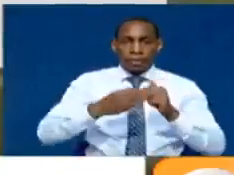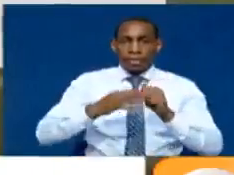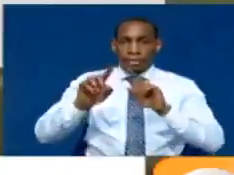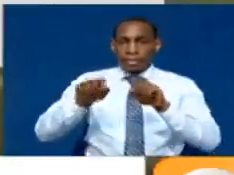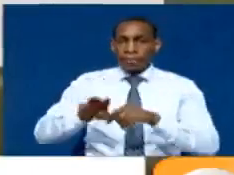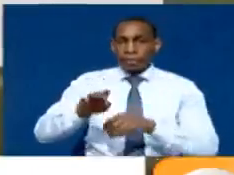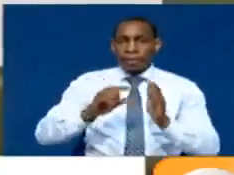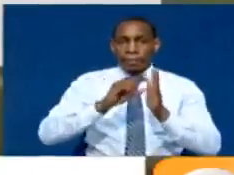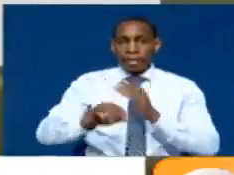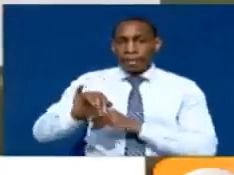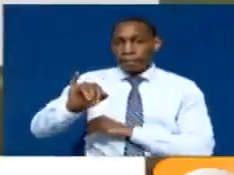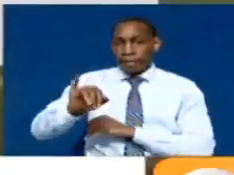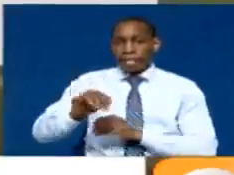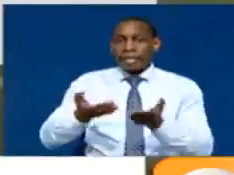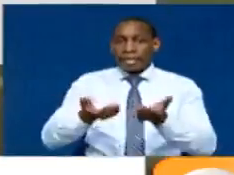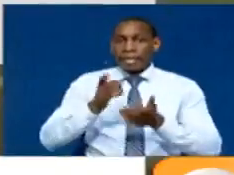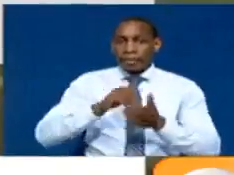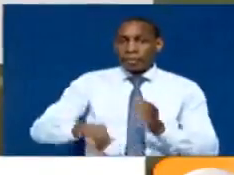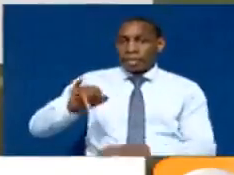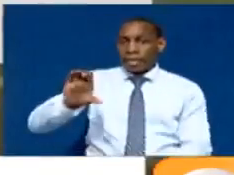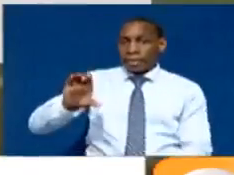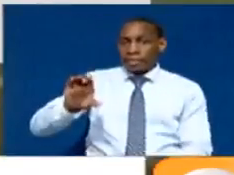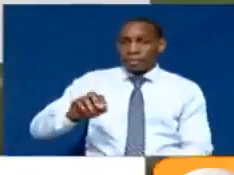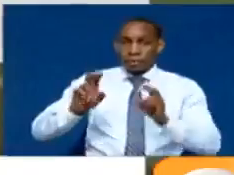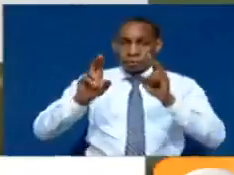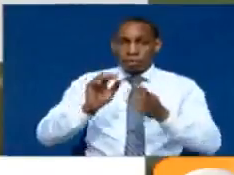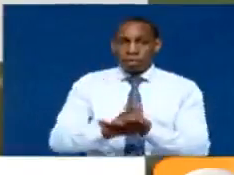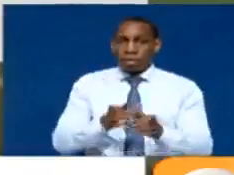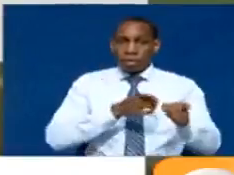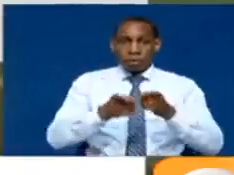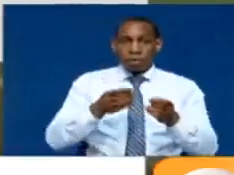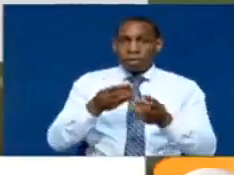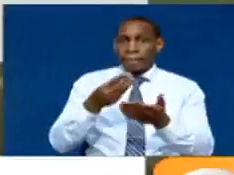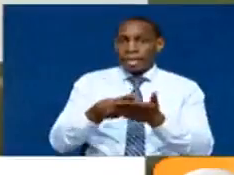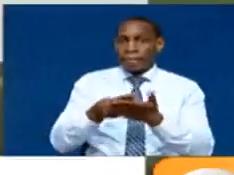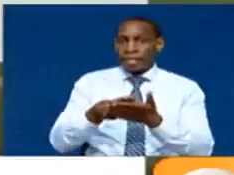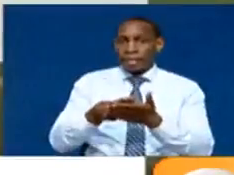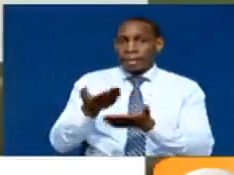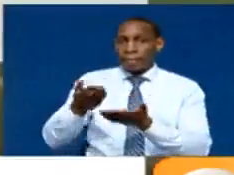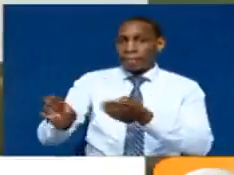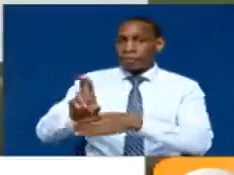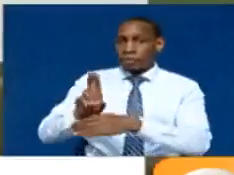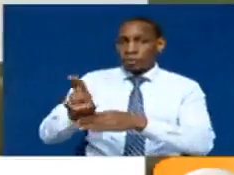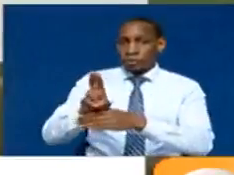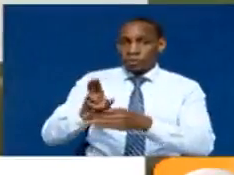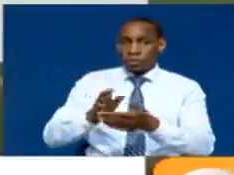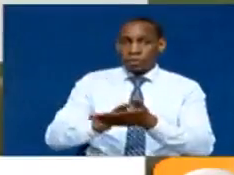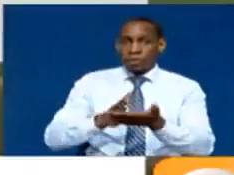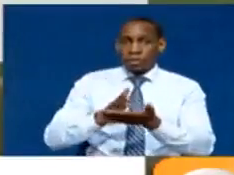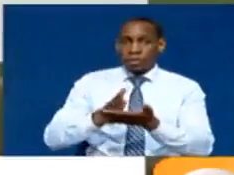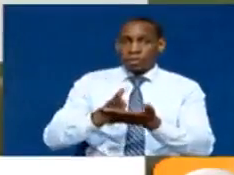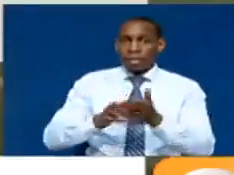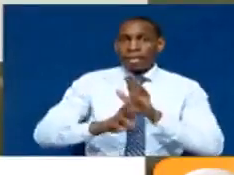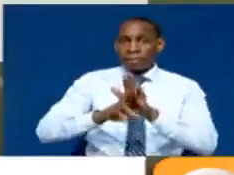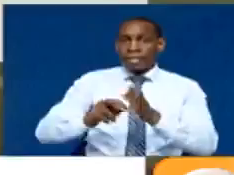Subarticle 4, Paragraph I, which requires IEBC to, quote, regulate the amount of money that may be spent by or